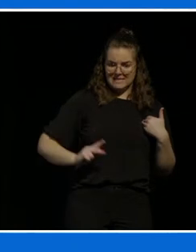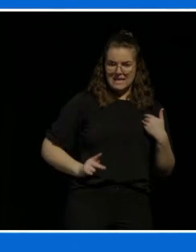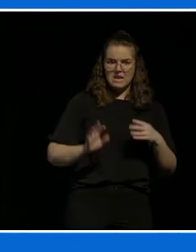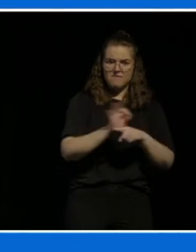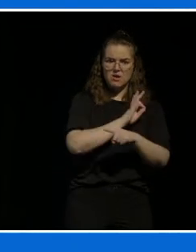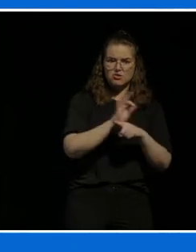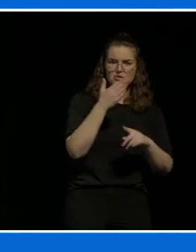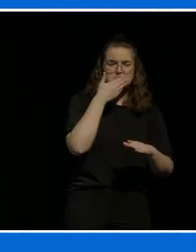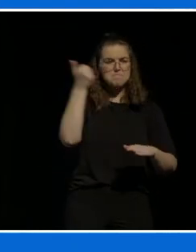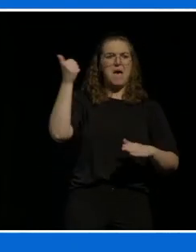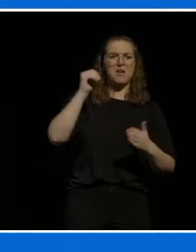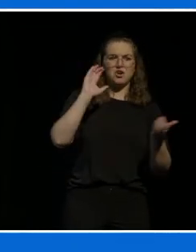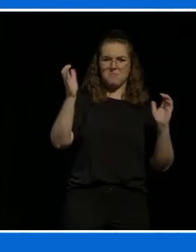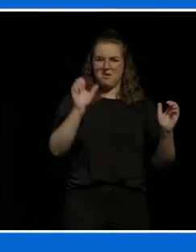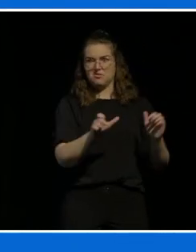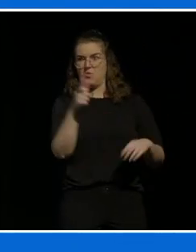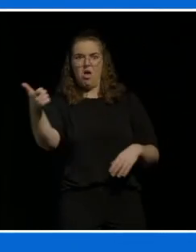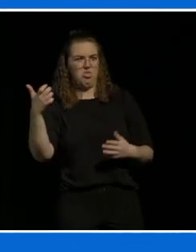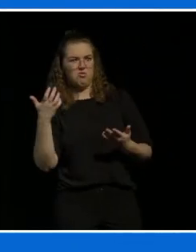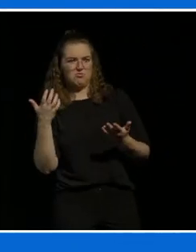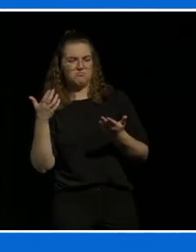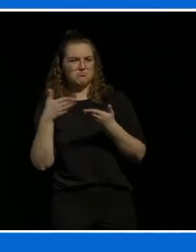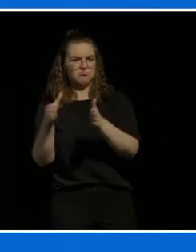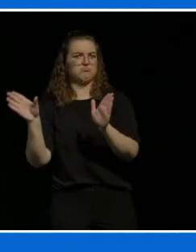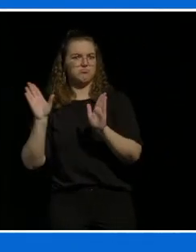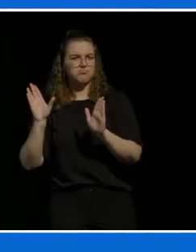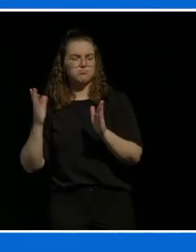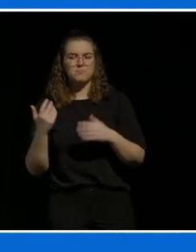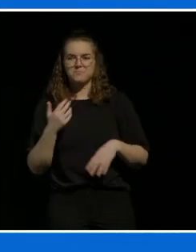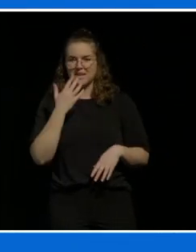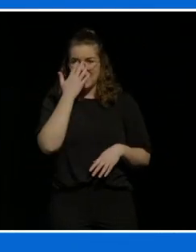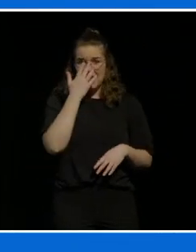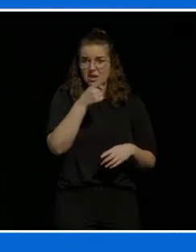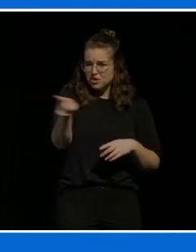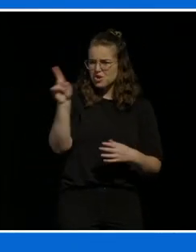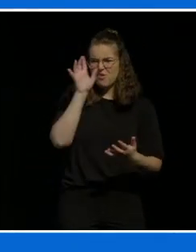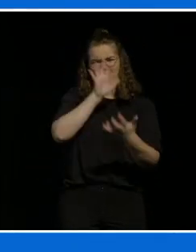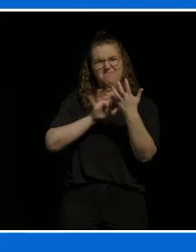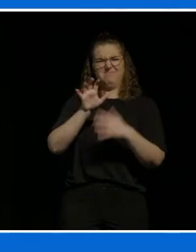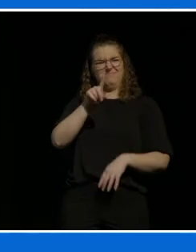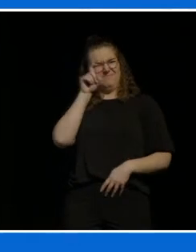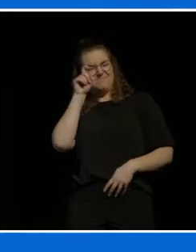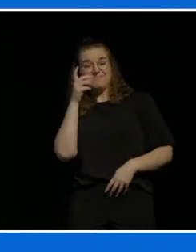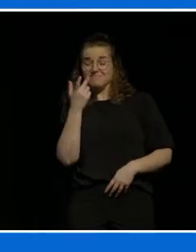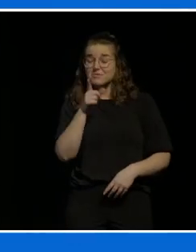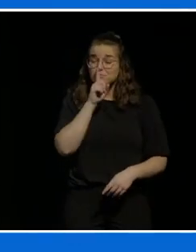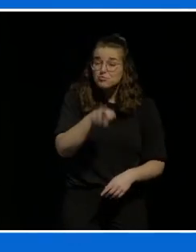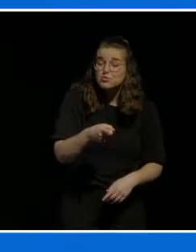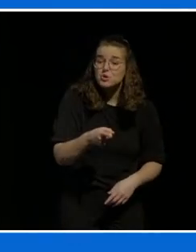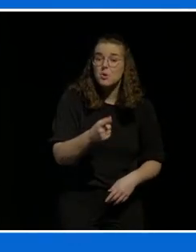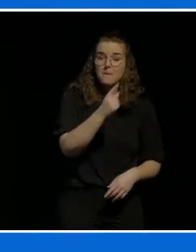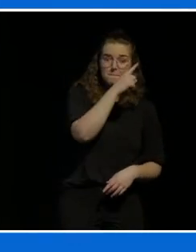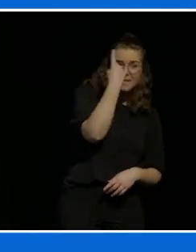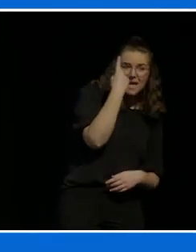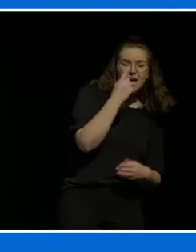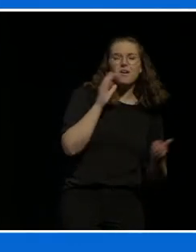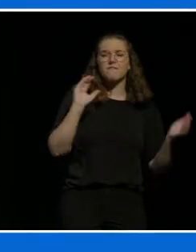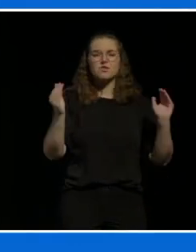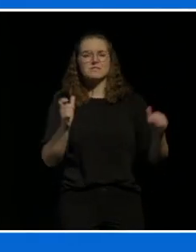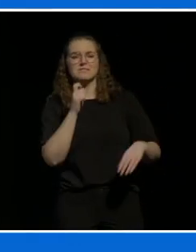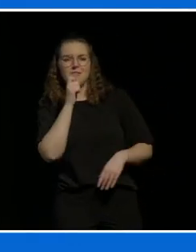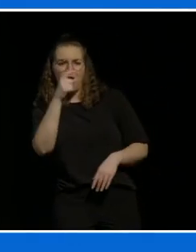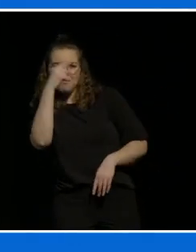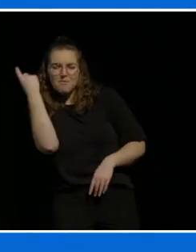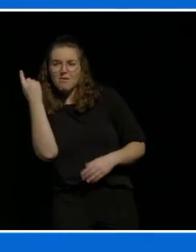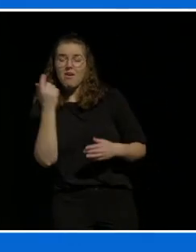a black versus a non-black equation. I'm seeing confused looks out there, but yeah, this existed. It was a black versus a non-black equation.